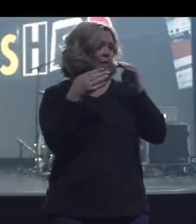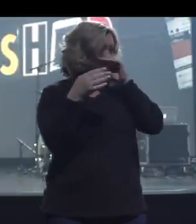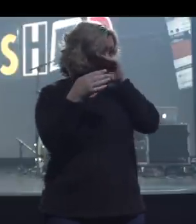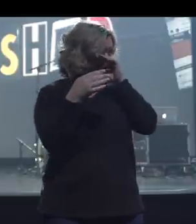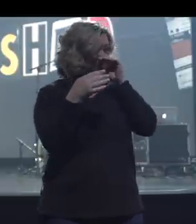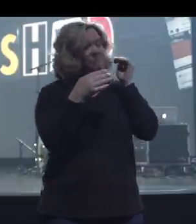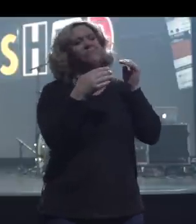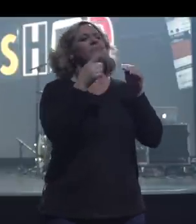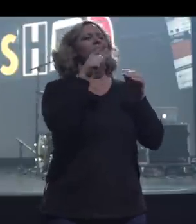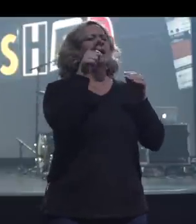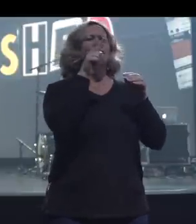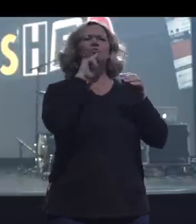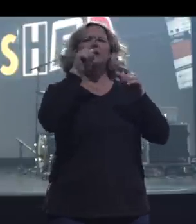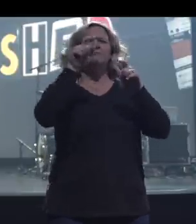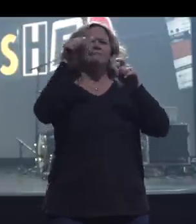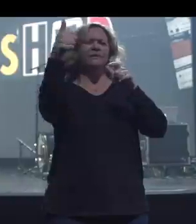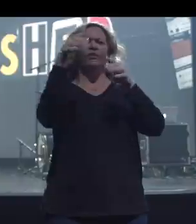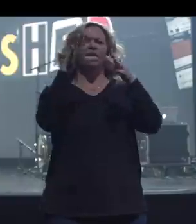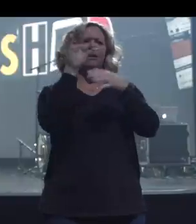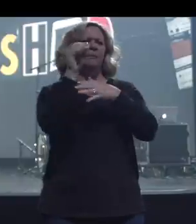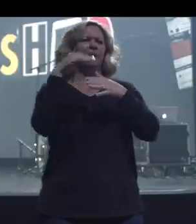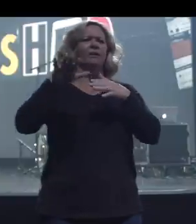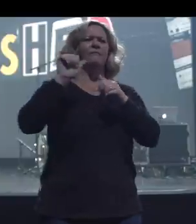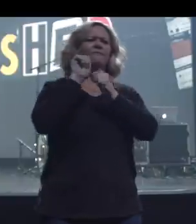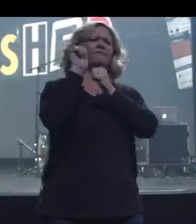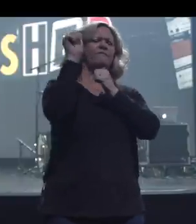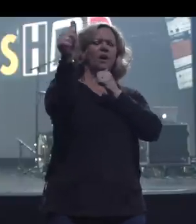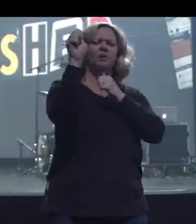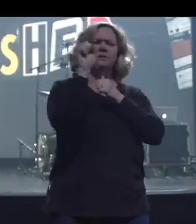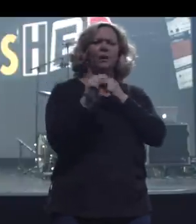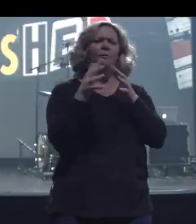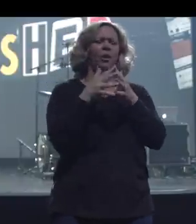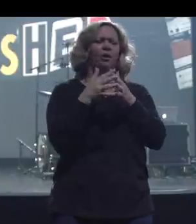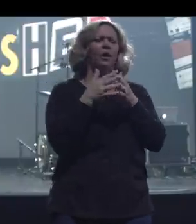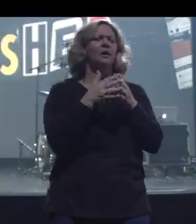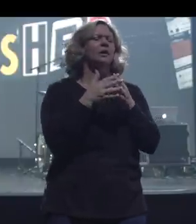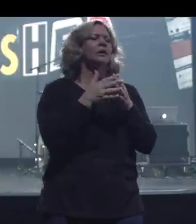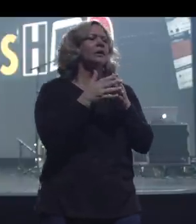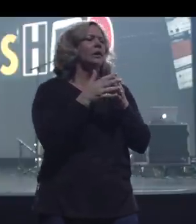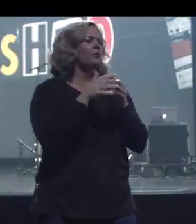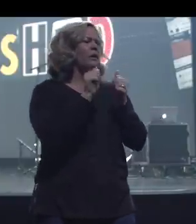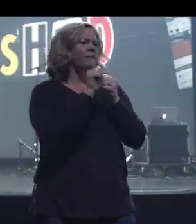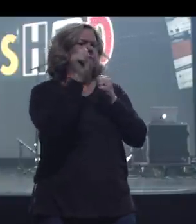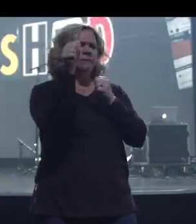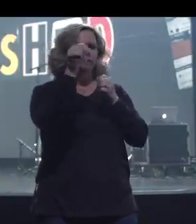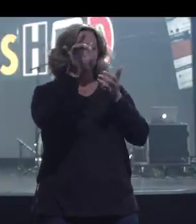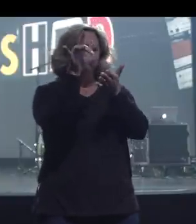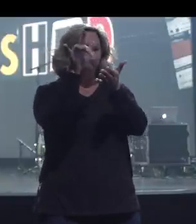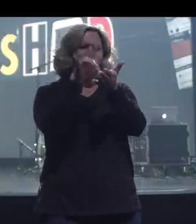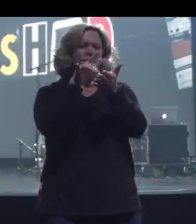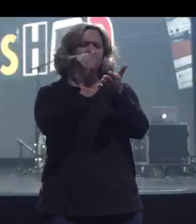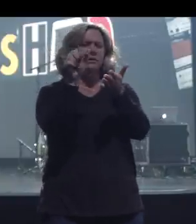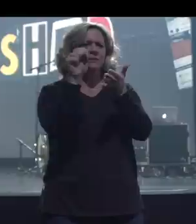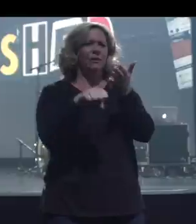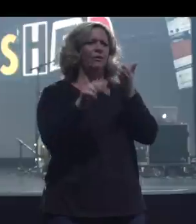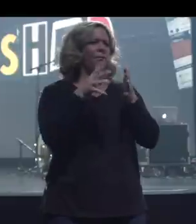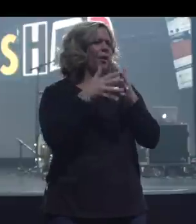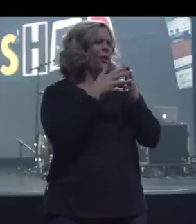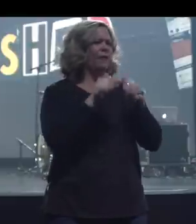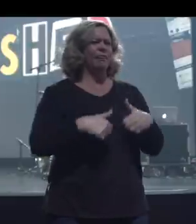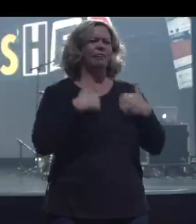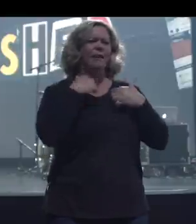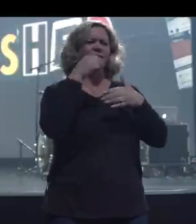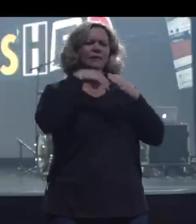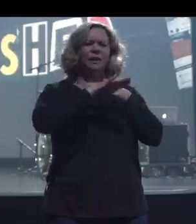in a remote part of Central America, and what they did is they were going into this remote part of Central America. All the workers, like, lived in huts,